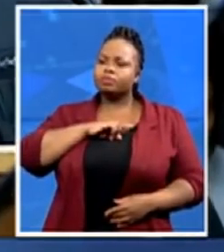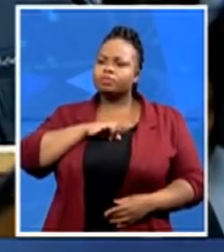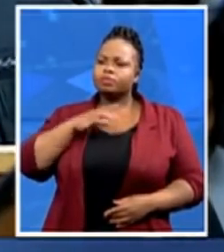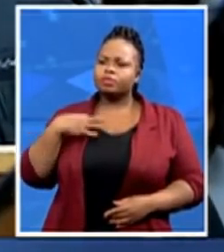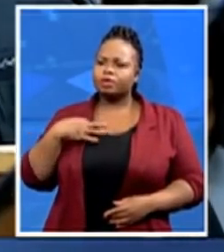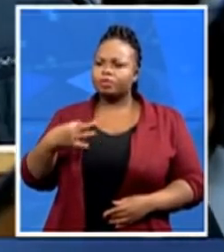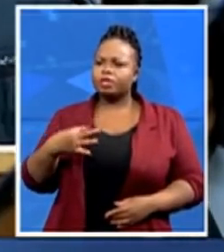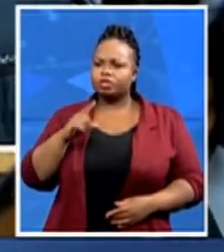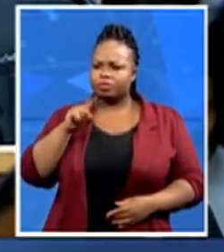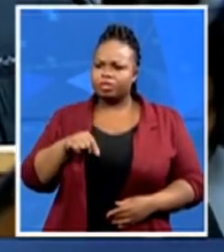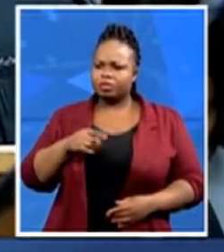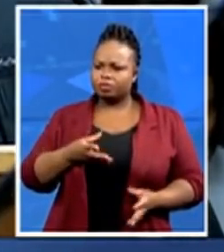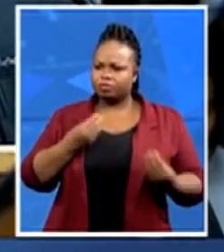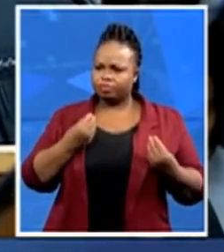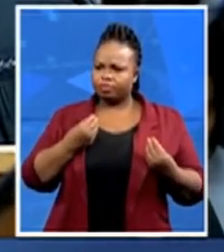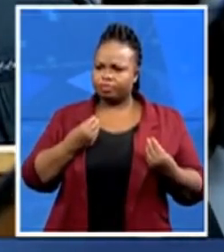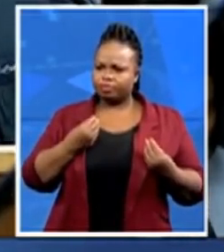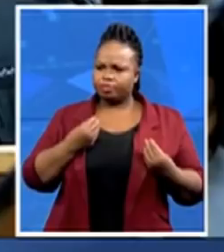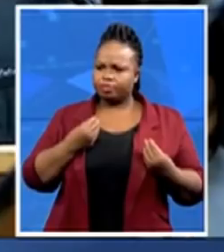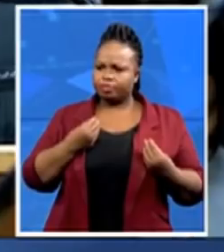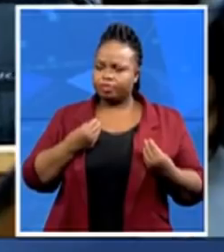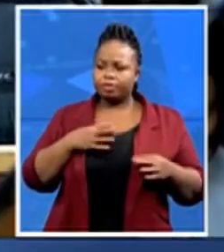that was mentioned, the